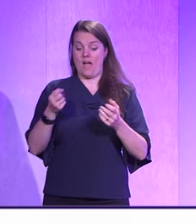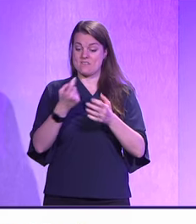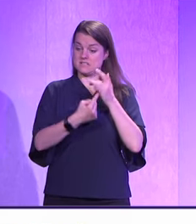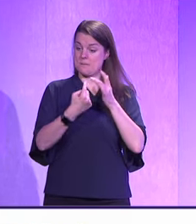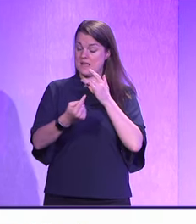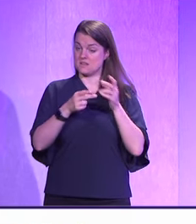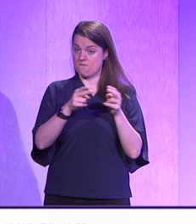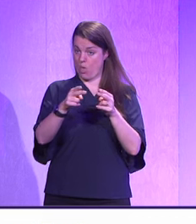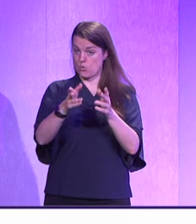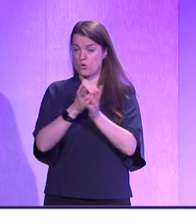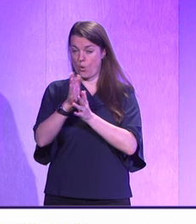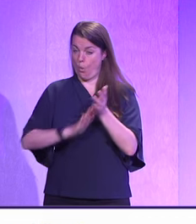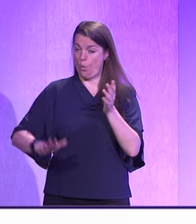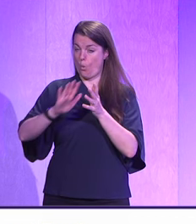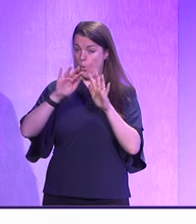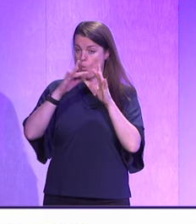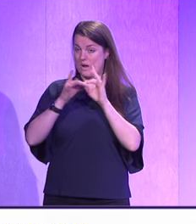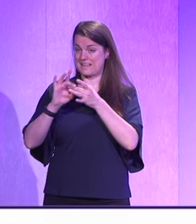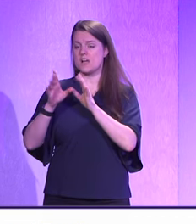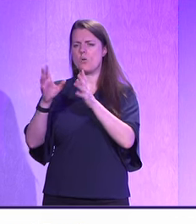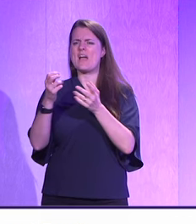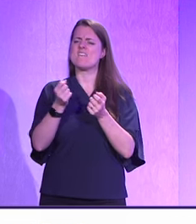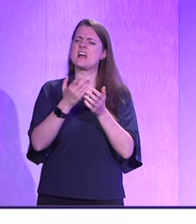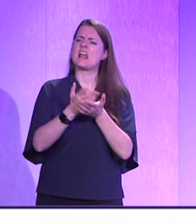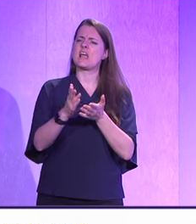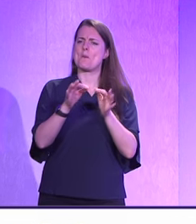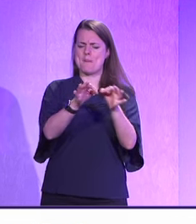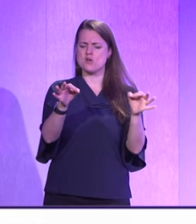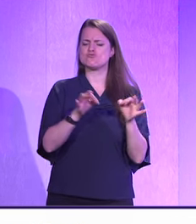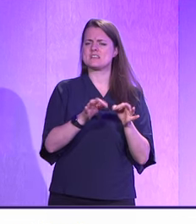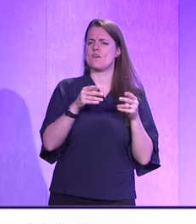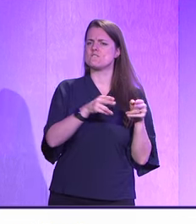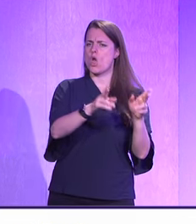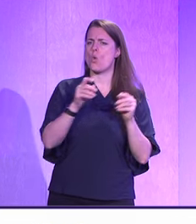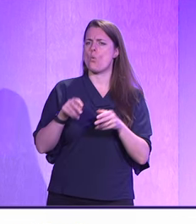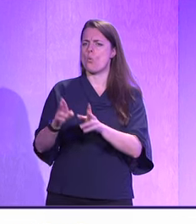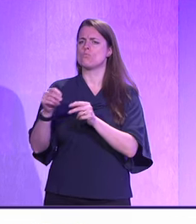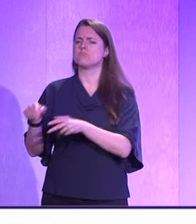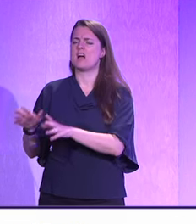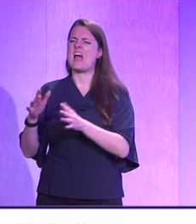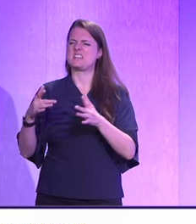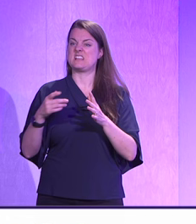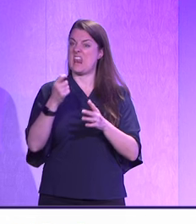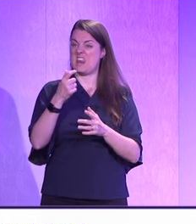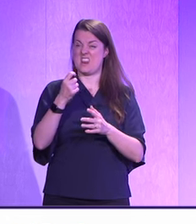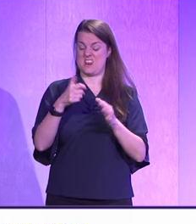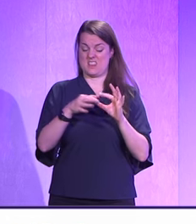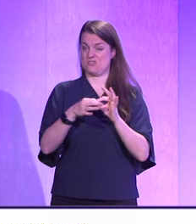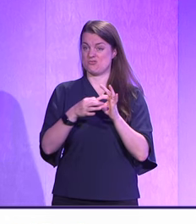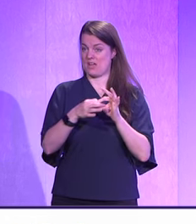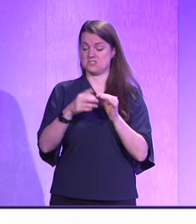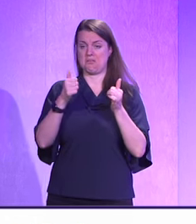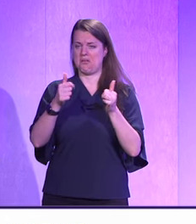across the organization. If we've got these clear boundaries for flow, and we've got limited interactions, how do we create